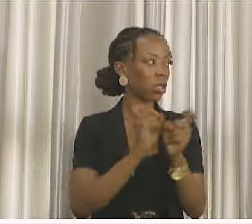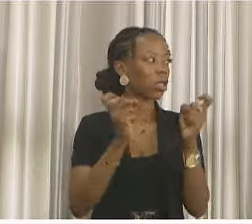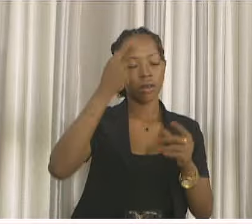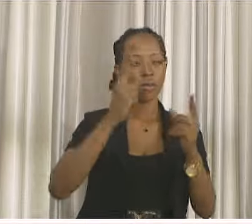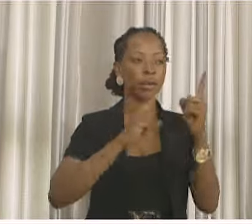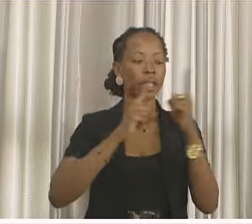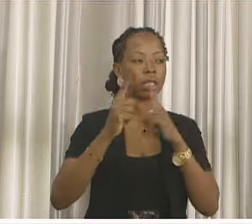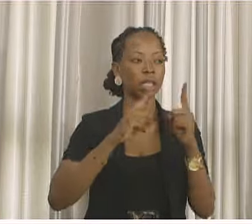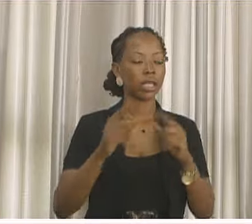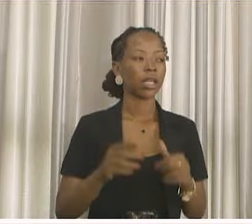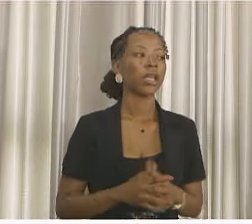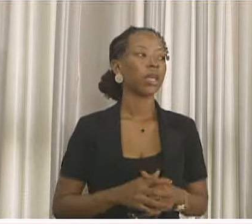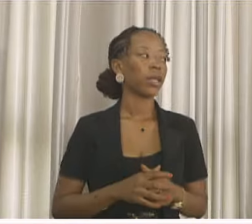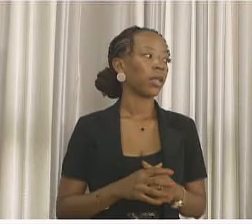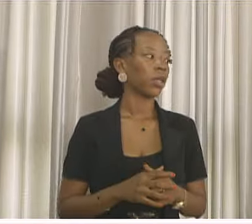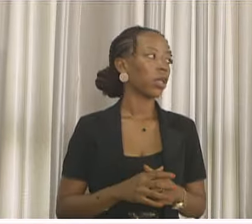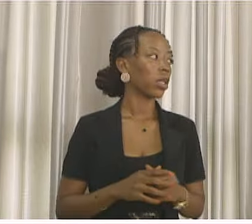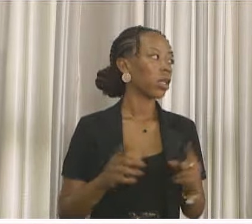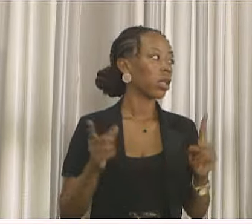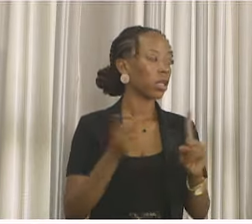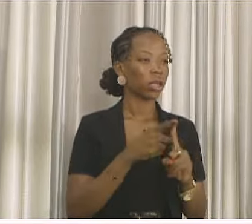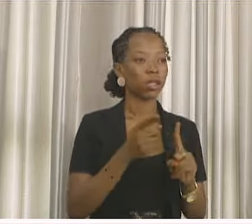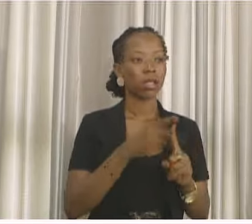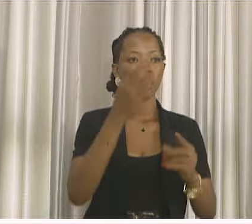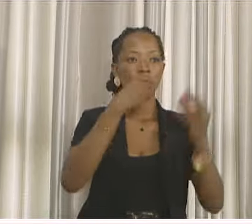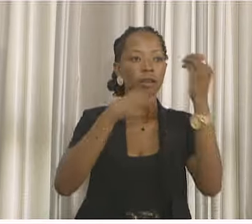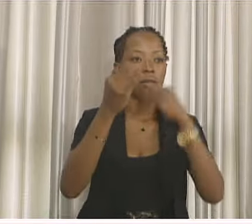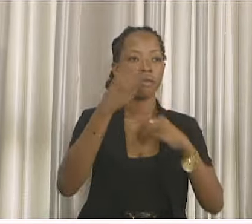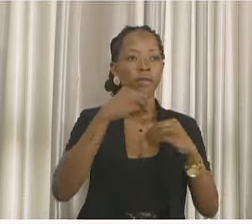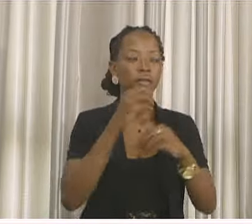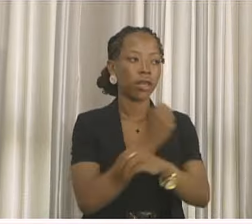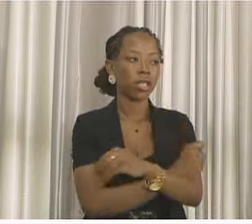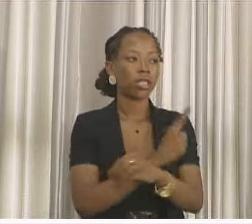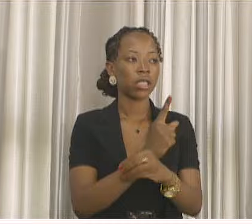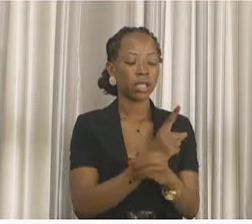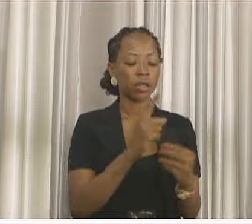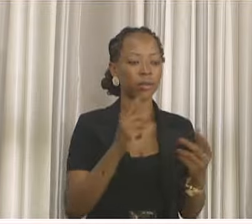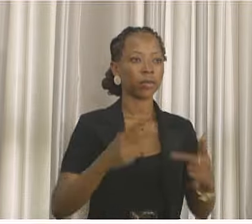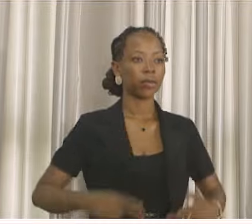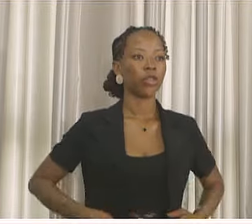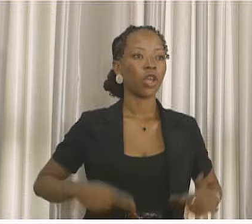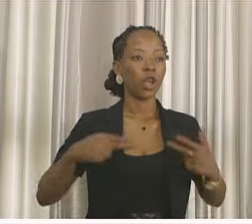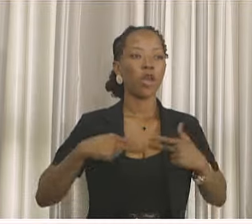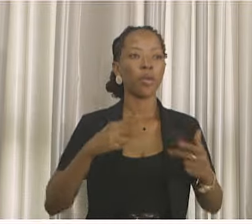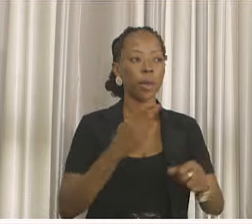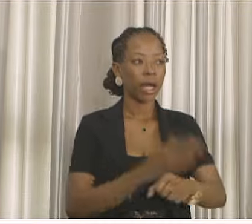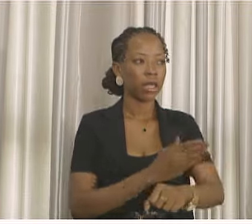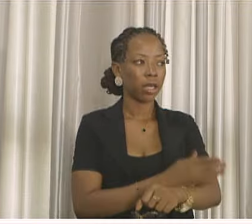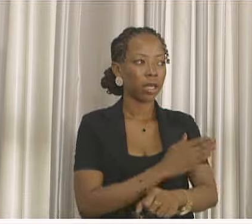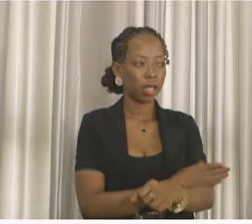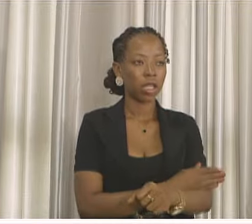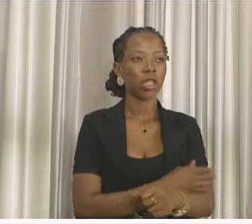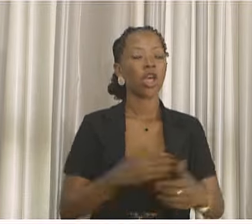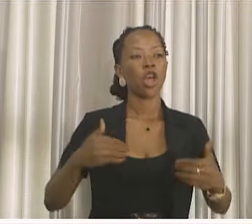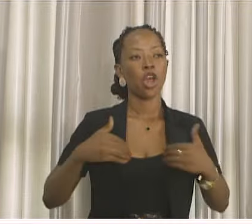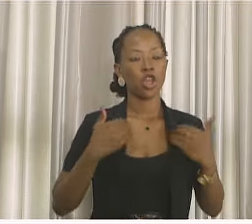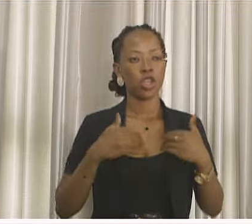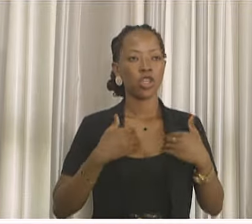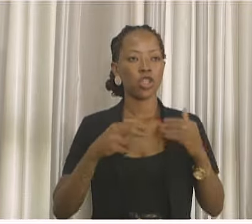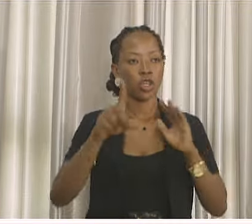Sierra Leone. The five, we know, feed Salon. Human capital development, the youth employment scheme, which is